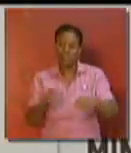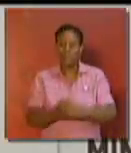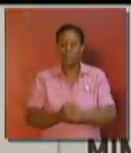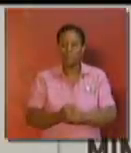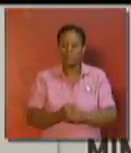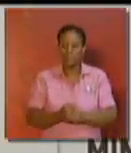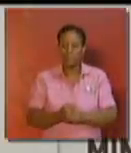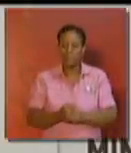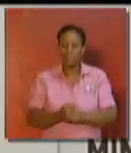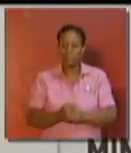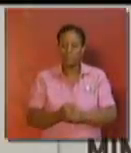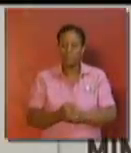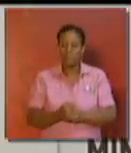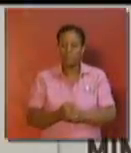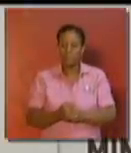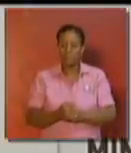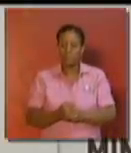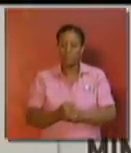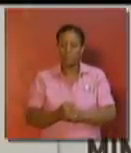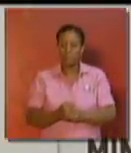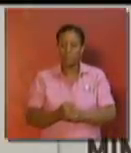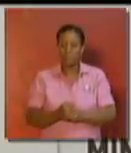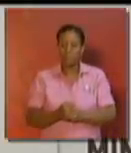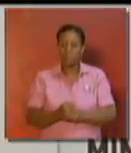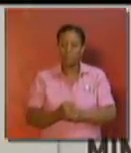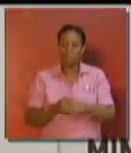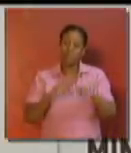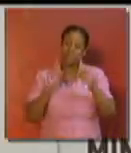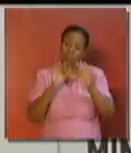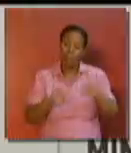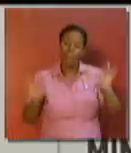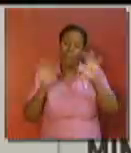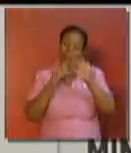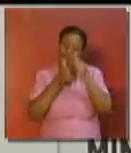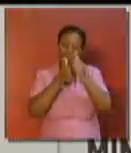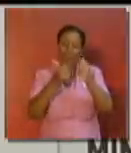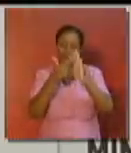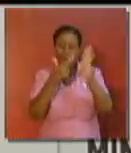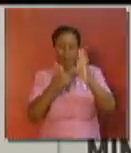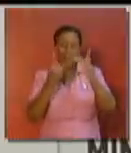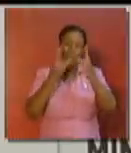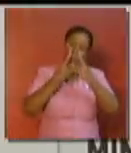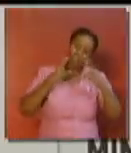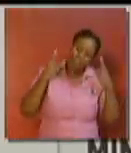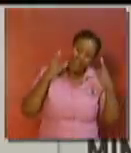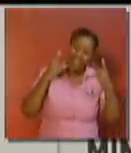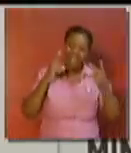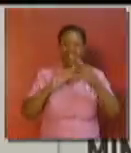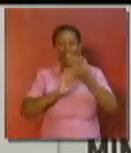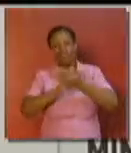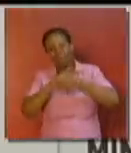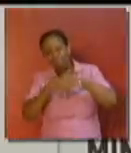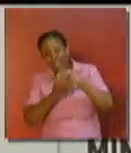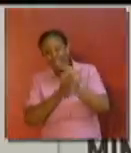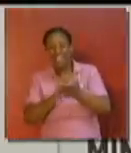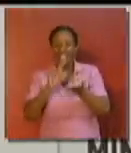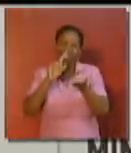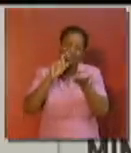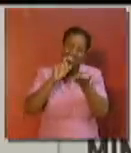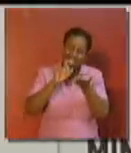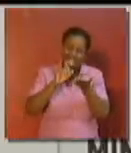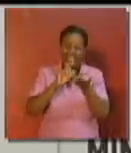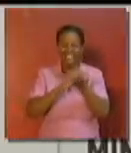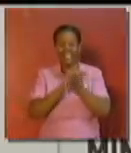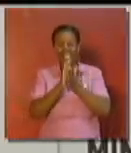of your hands, sanitizing, wearing your well-fitted mask at all times when you're caring for your baby. And of course, I